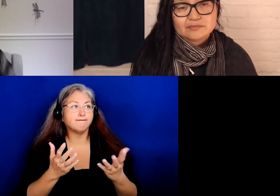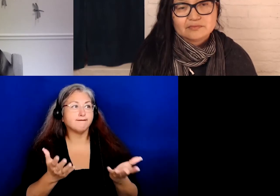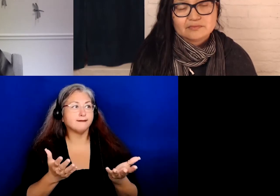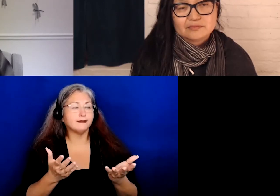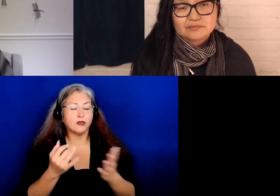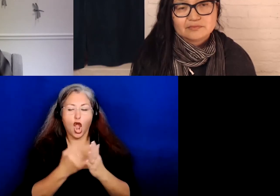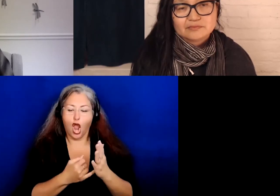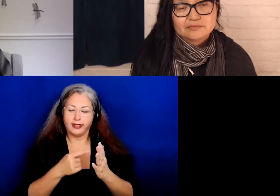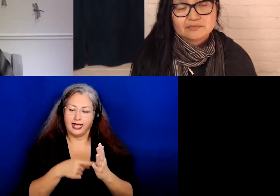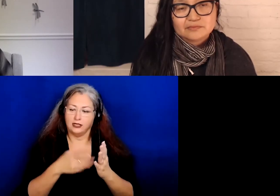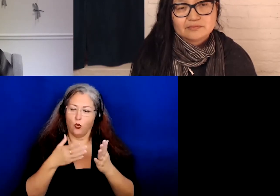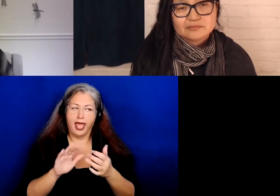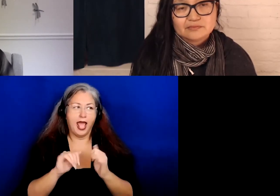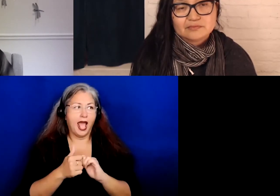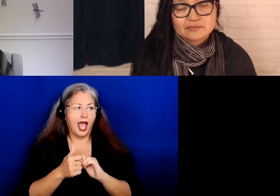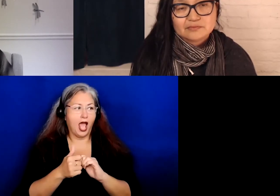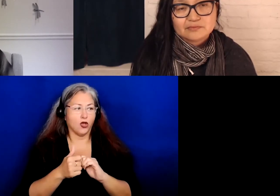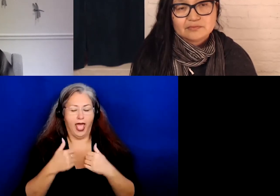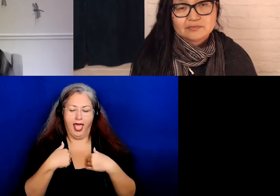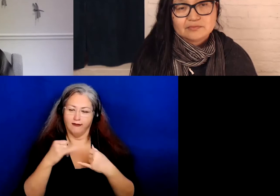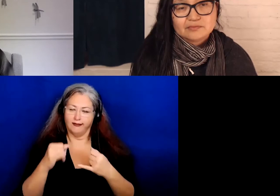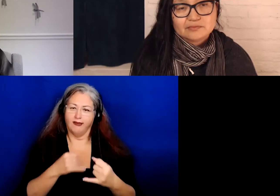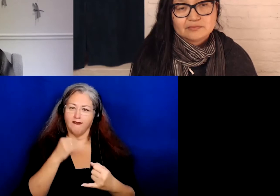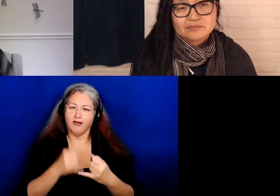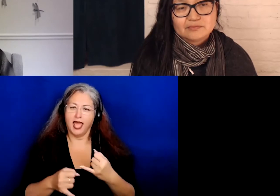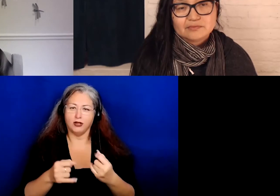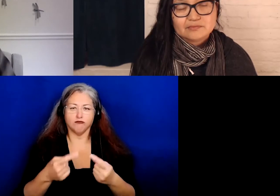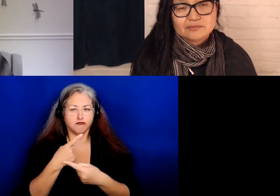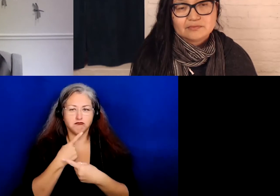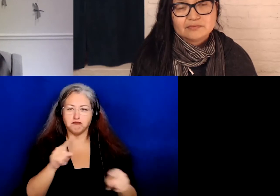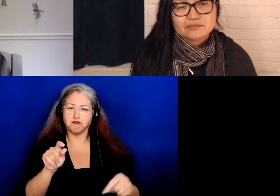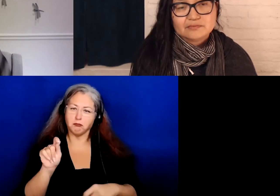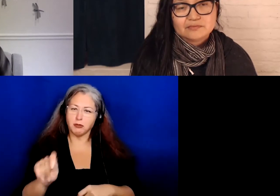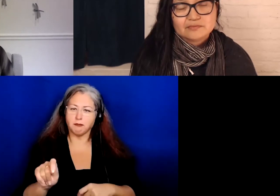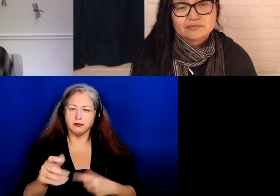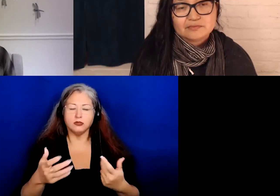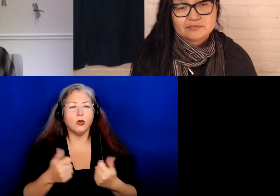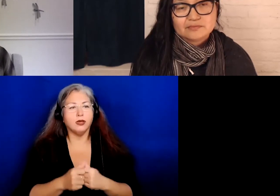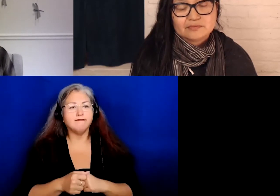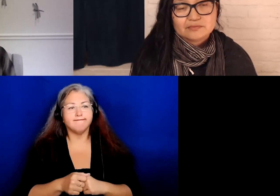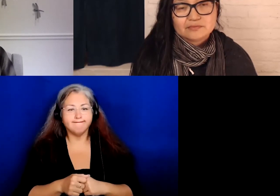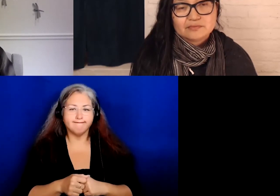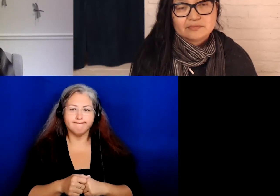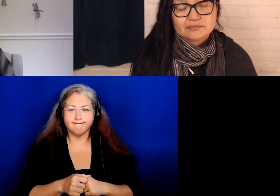is art a way to kind of have the final word? But yeah, so